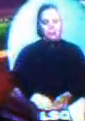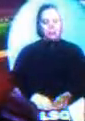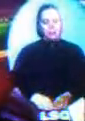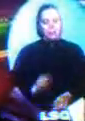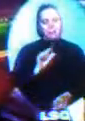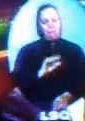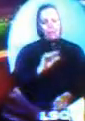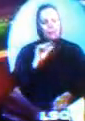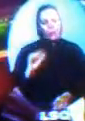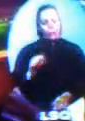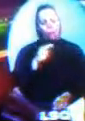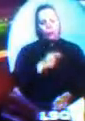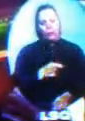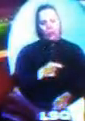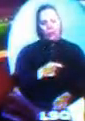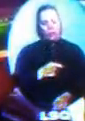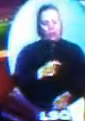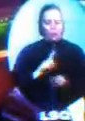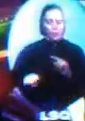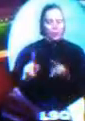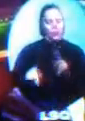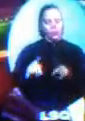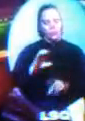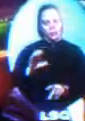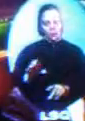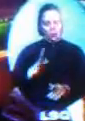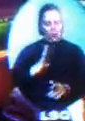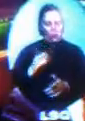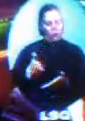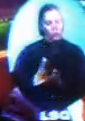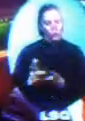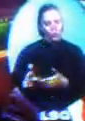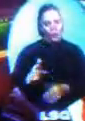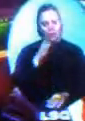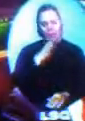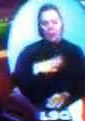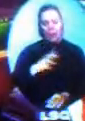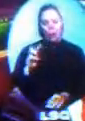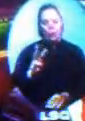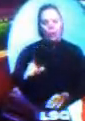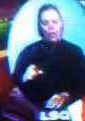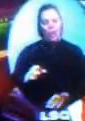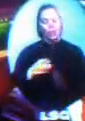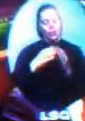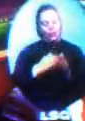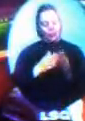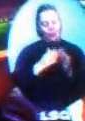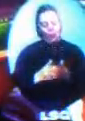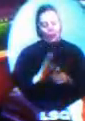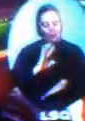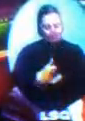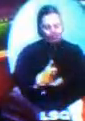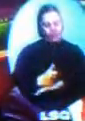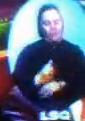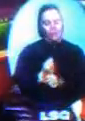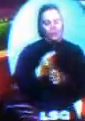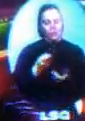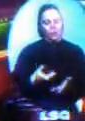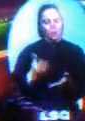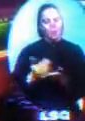denied Canadians that right. Sheila Witherill demanded the audit because she clearly had no more confidence in the government than we